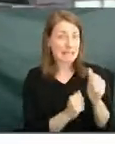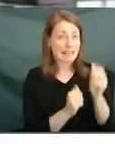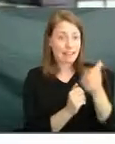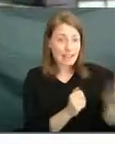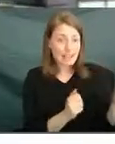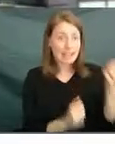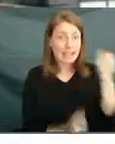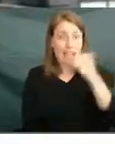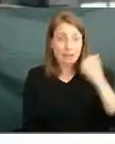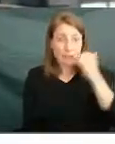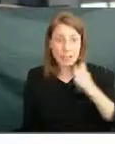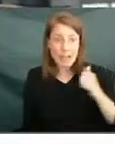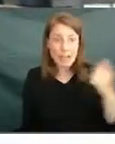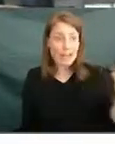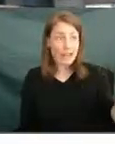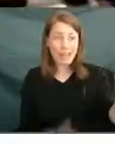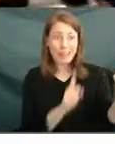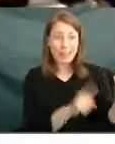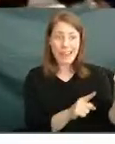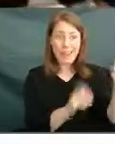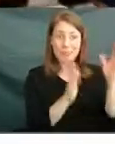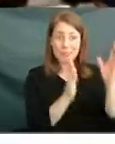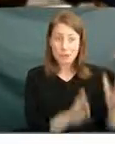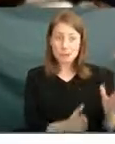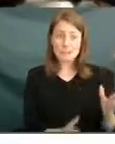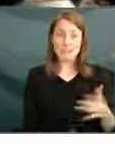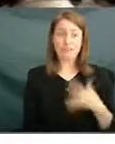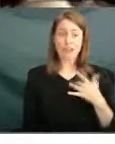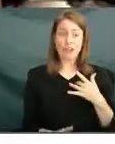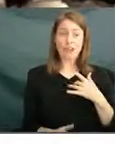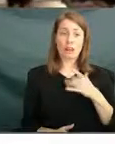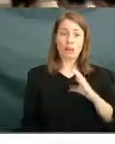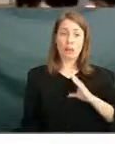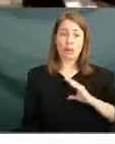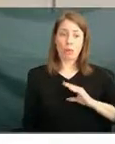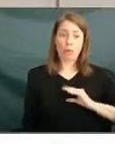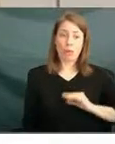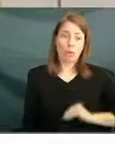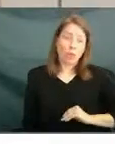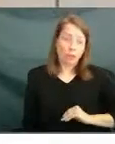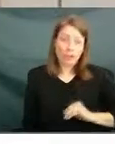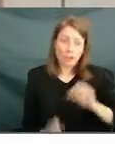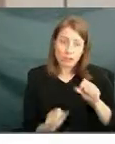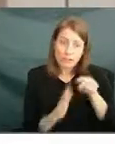is negative to that person when they come to school. And I think then they realize.